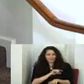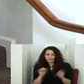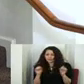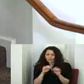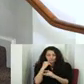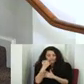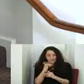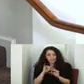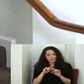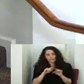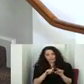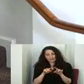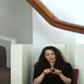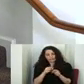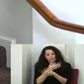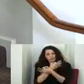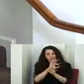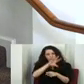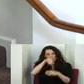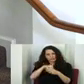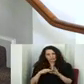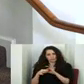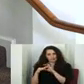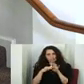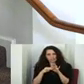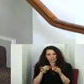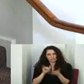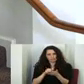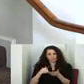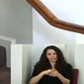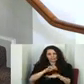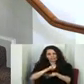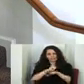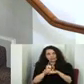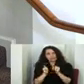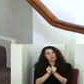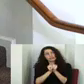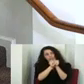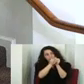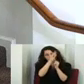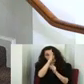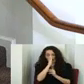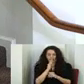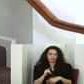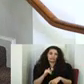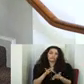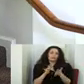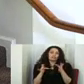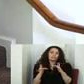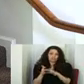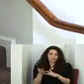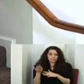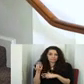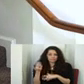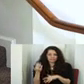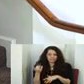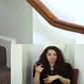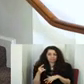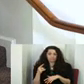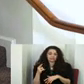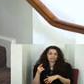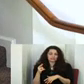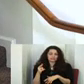in this relationship that we establish with God. Jesus was in this moment